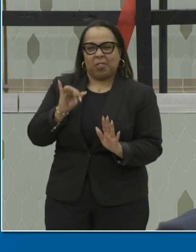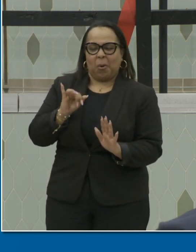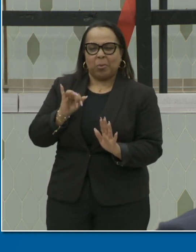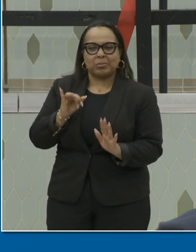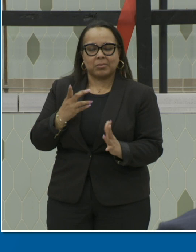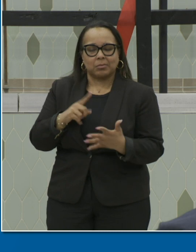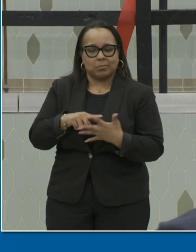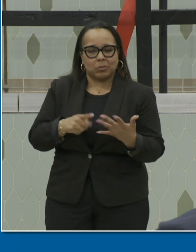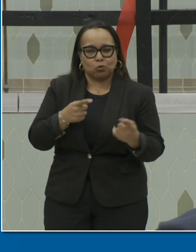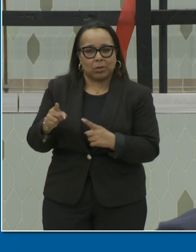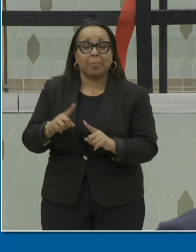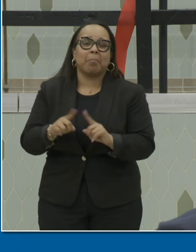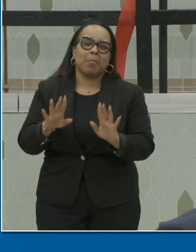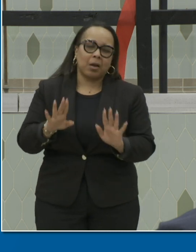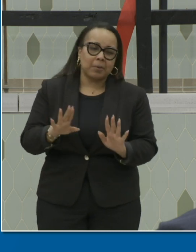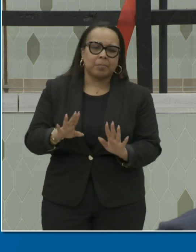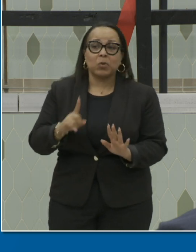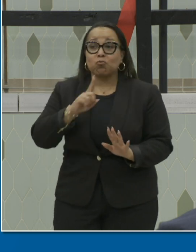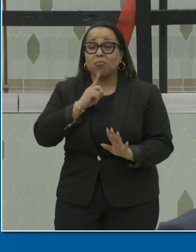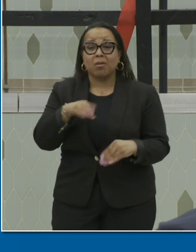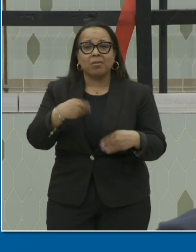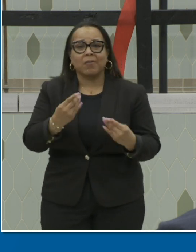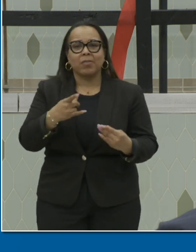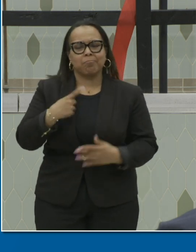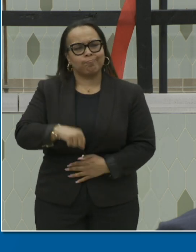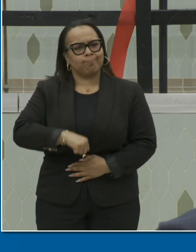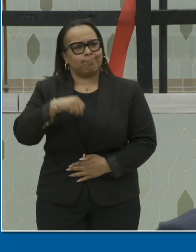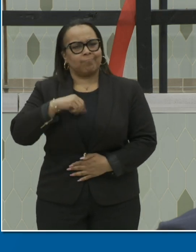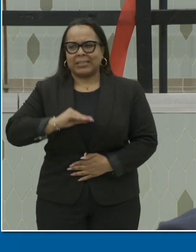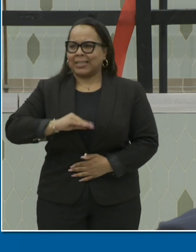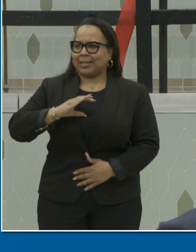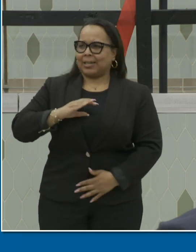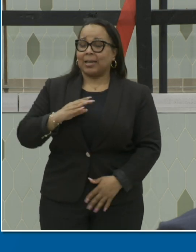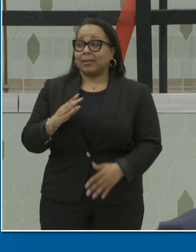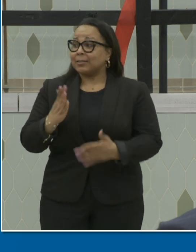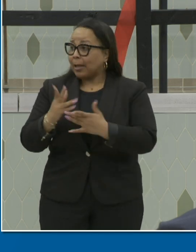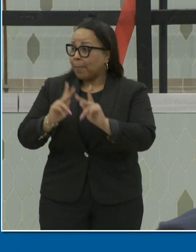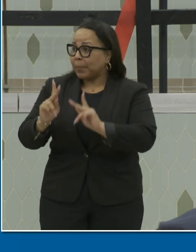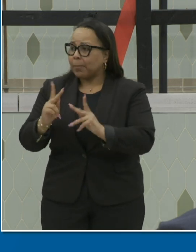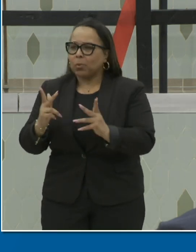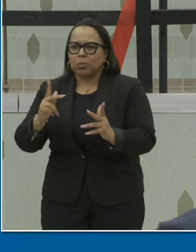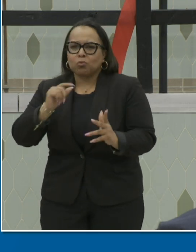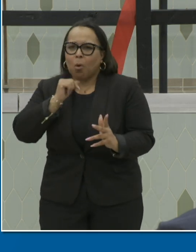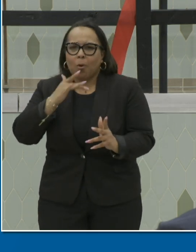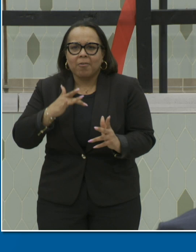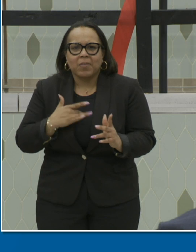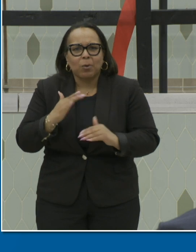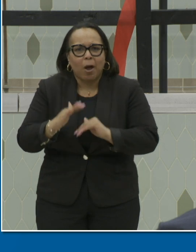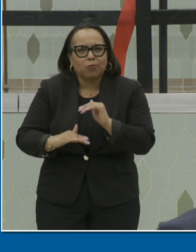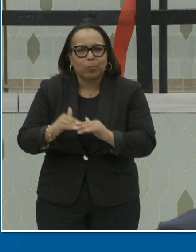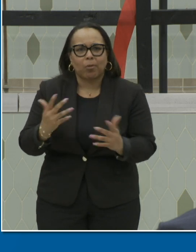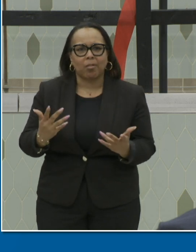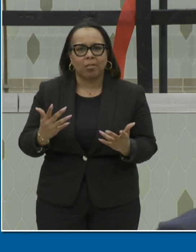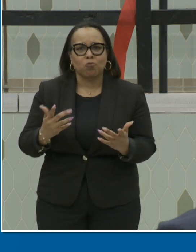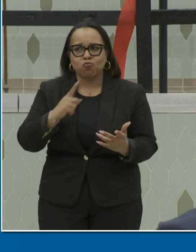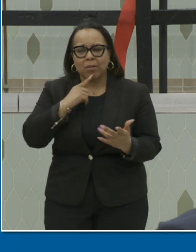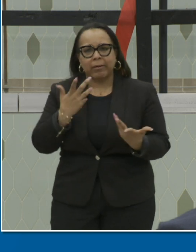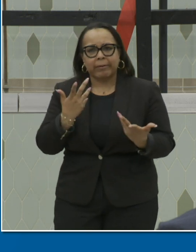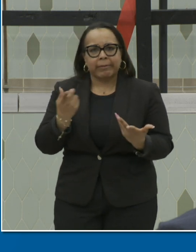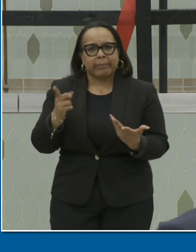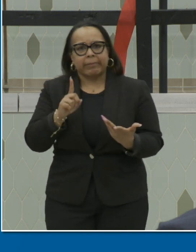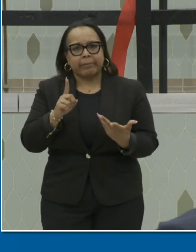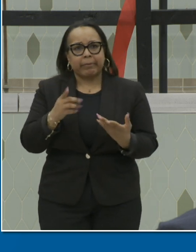tricks, but it's dignity. I mean, some people don't feel comfortable being